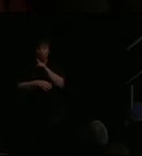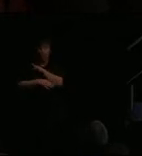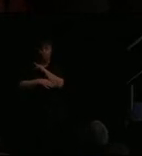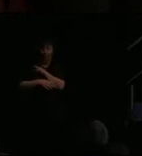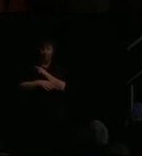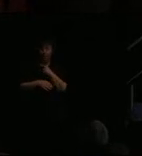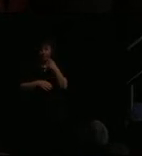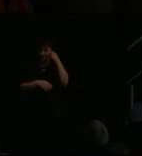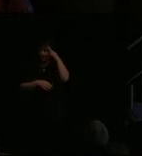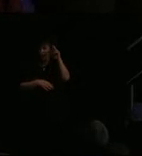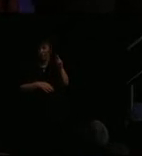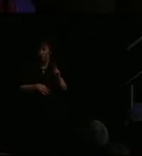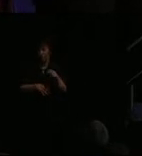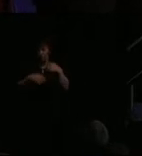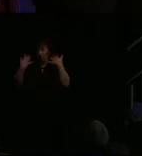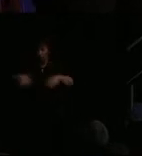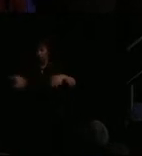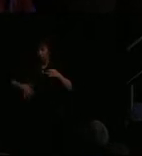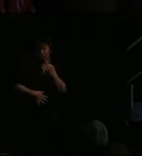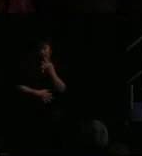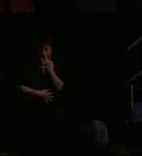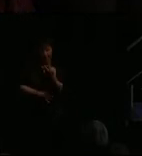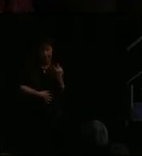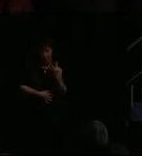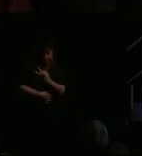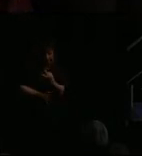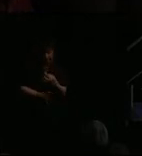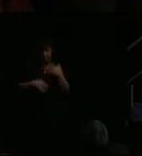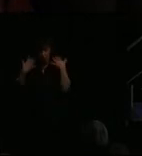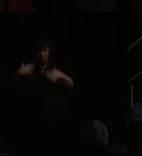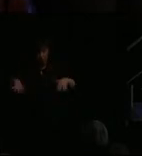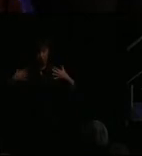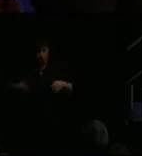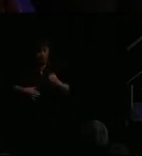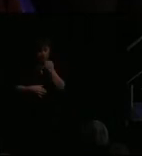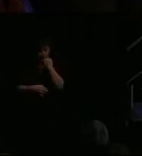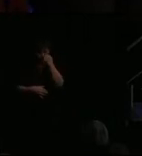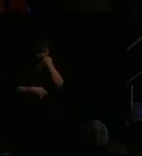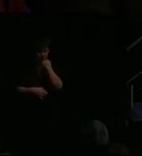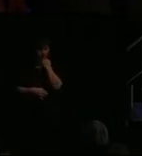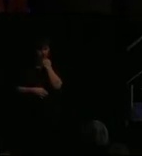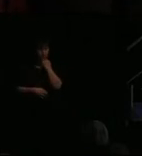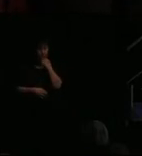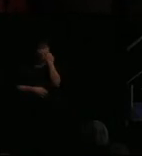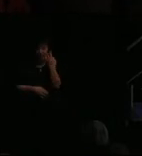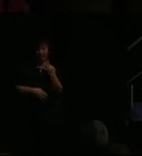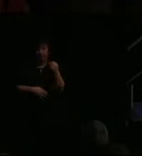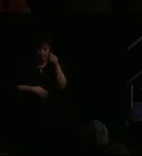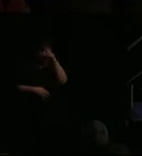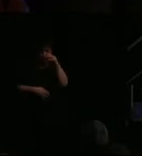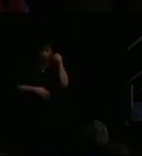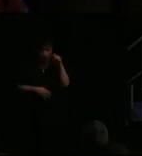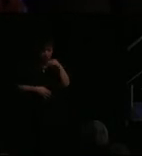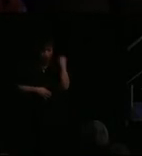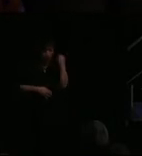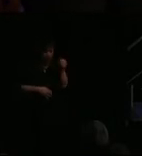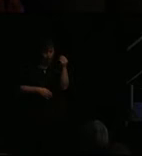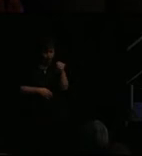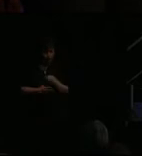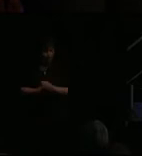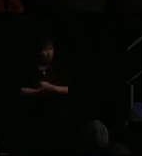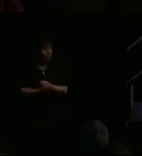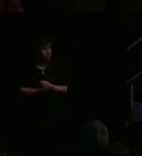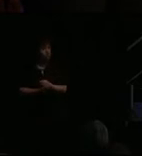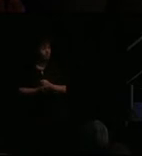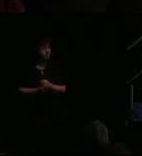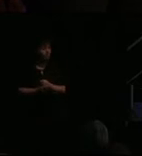we called ourselves the Awesome Eight is that awesome happens to be number eight in Serbian, so it fit in lovely. So, just